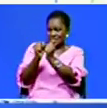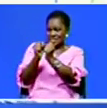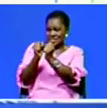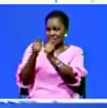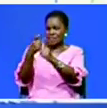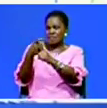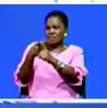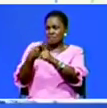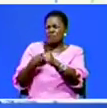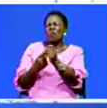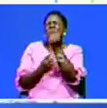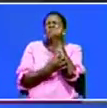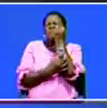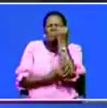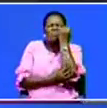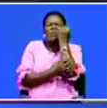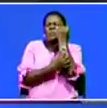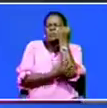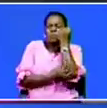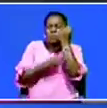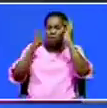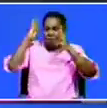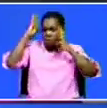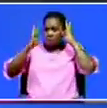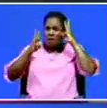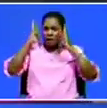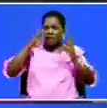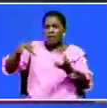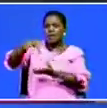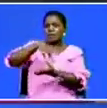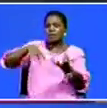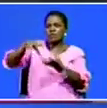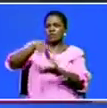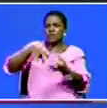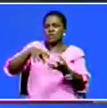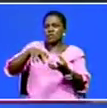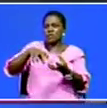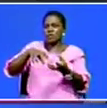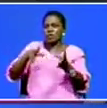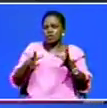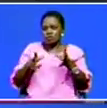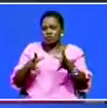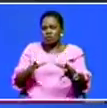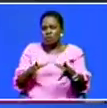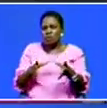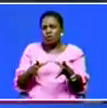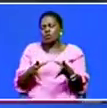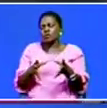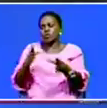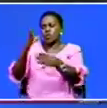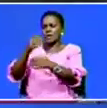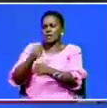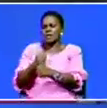they're coming from the poor of the poorest. Wasiwasi na sintofahamu hizo kutoka kwa wadau zimelazimu mashirika ya kuwashughulikia